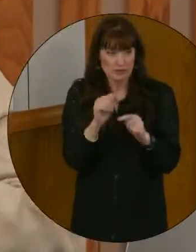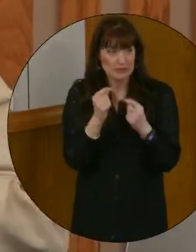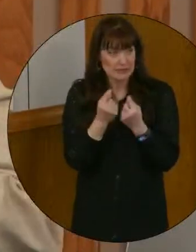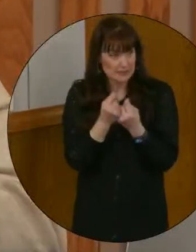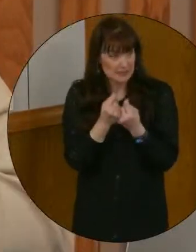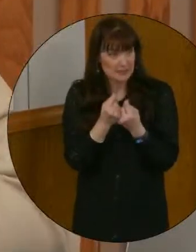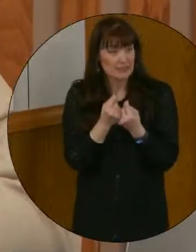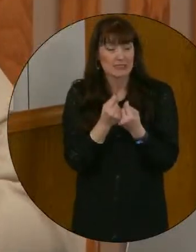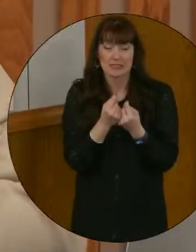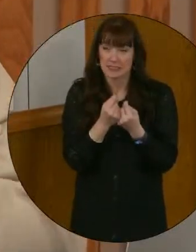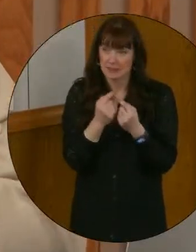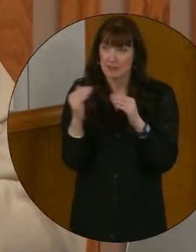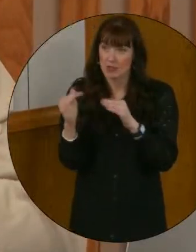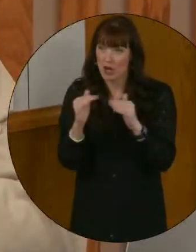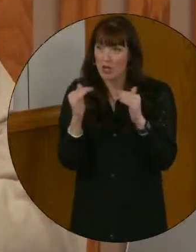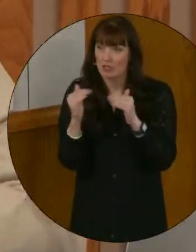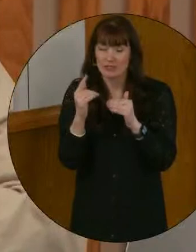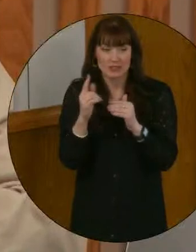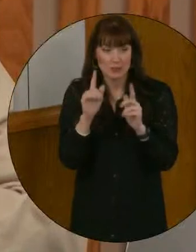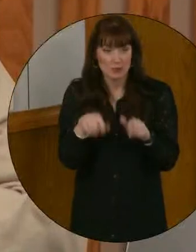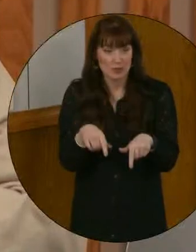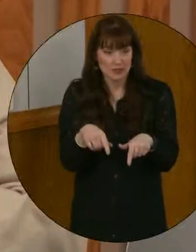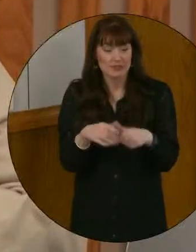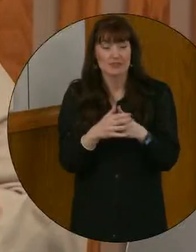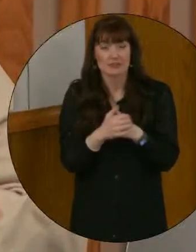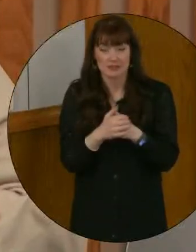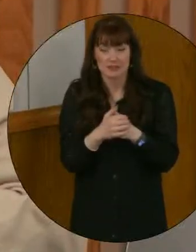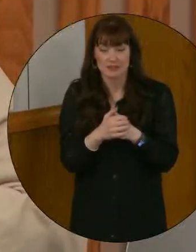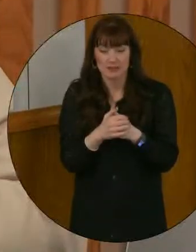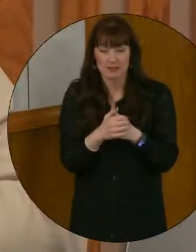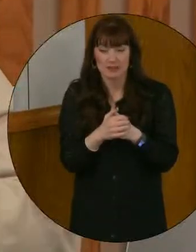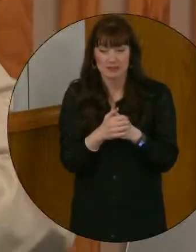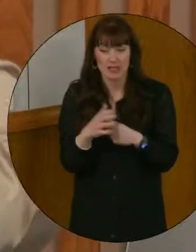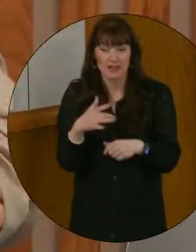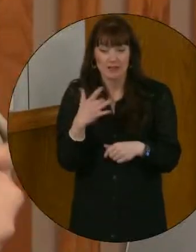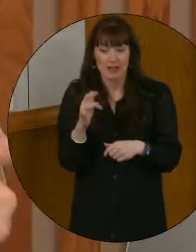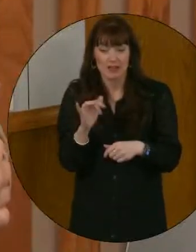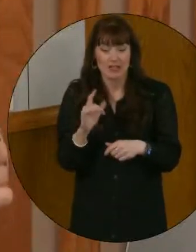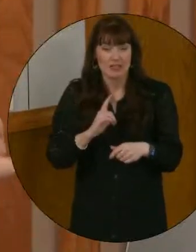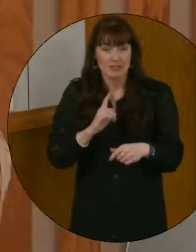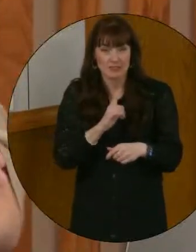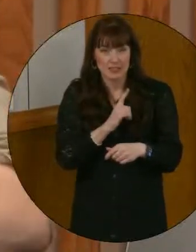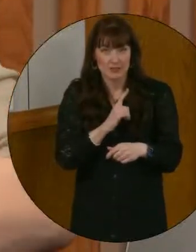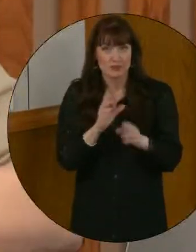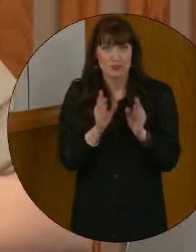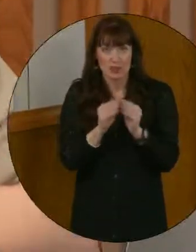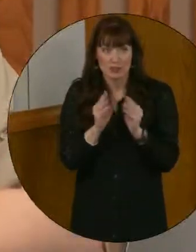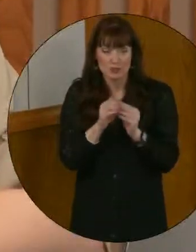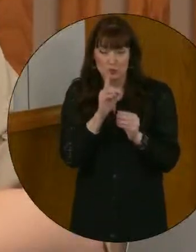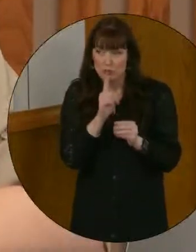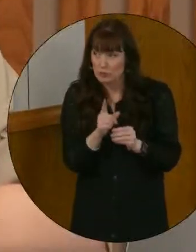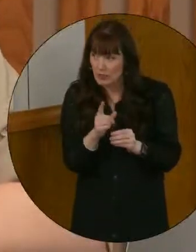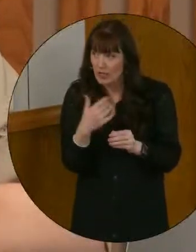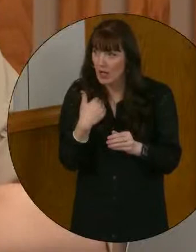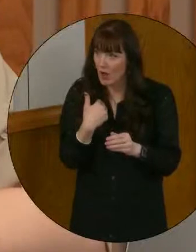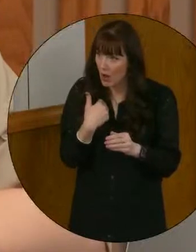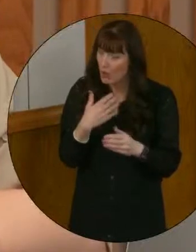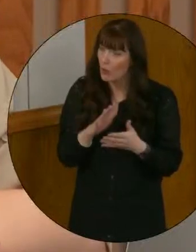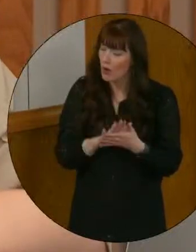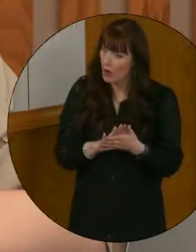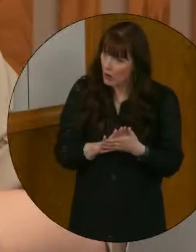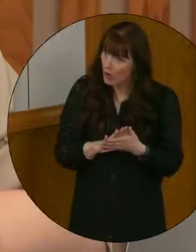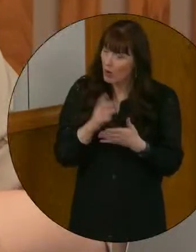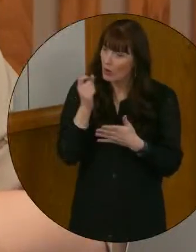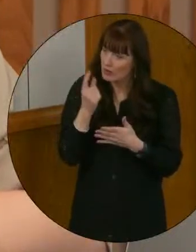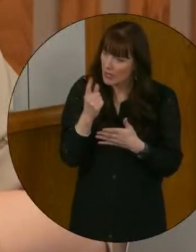members, colleagues who were able to attend this time. The legislative conference, it is very enlightening and encouraging,